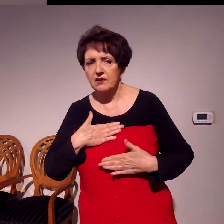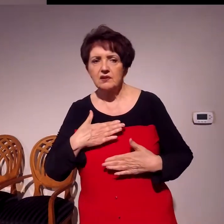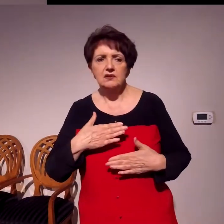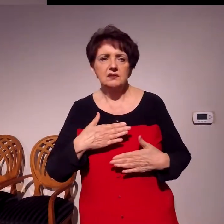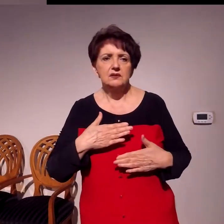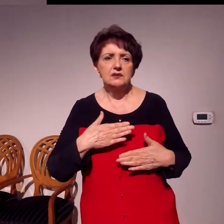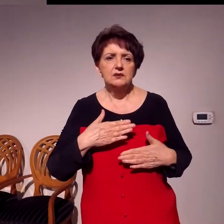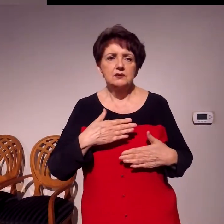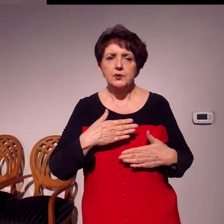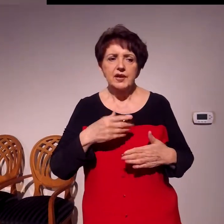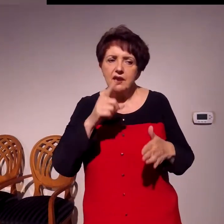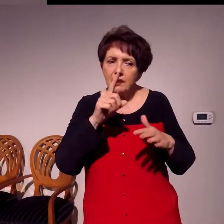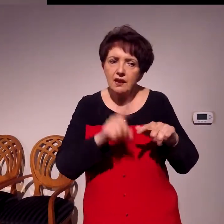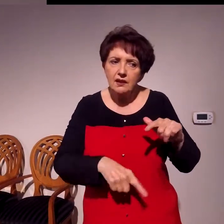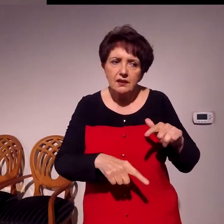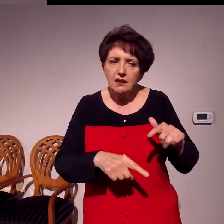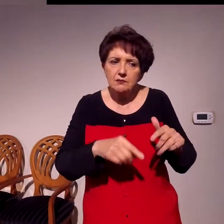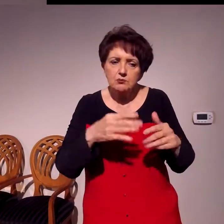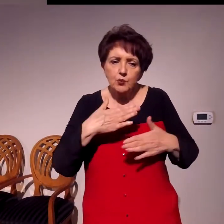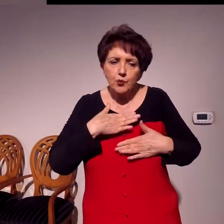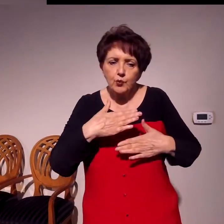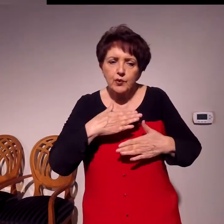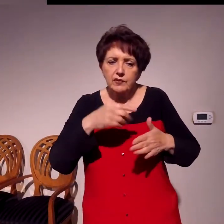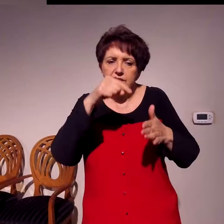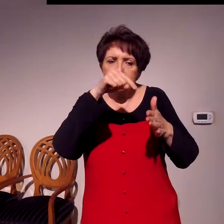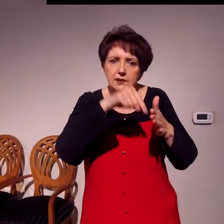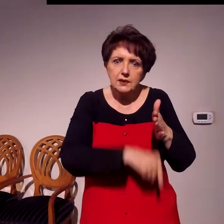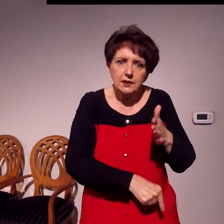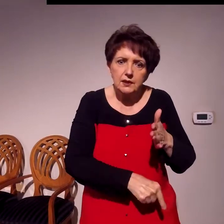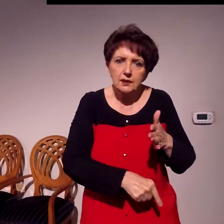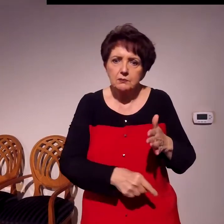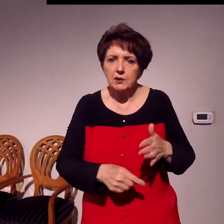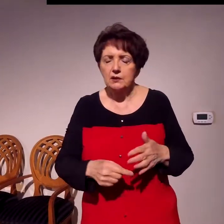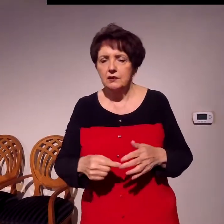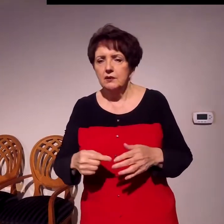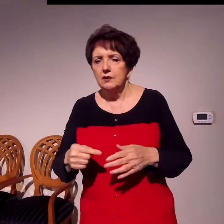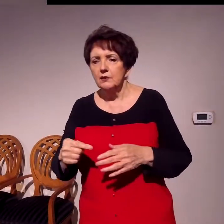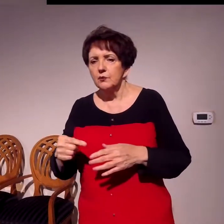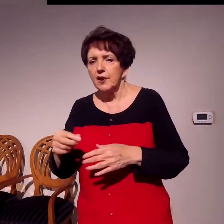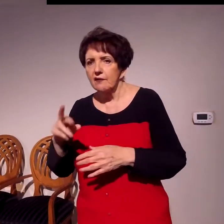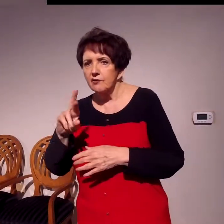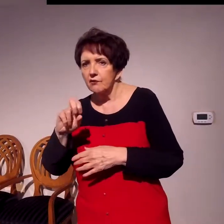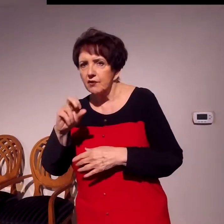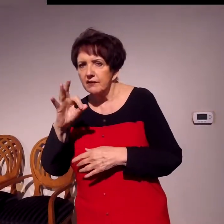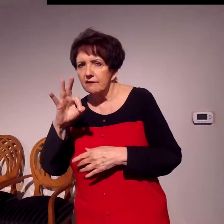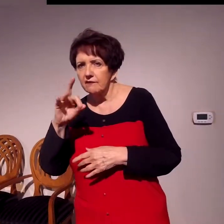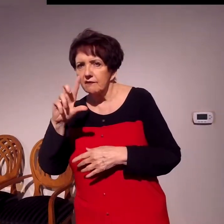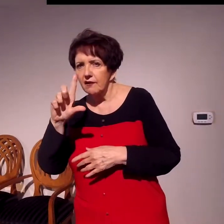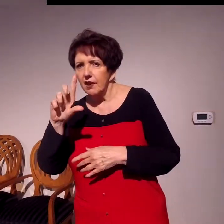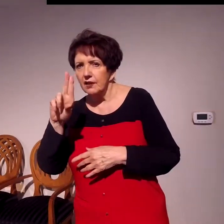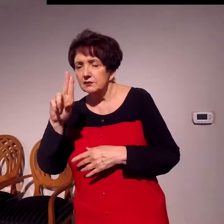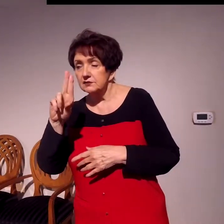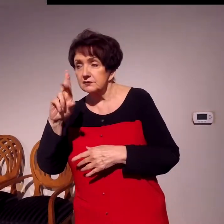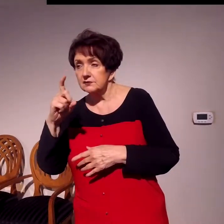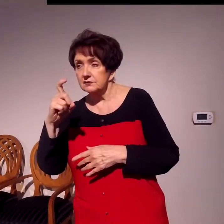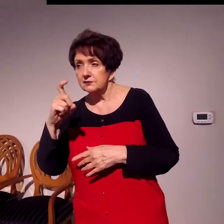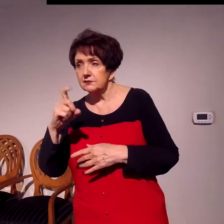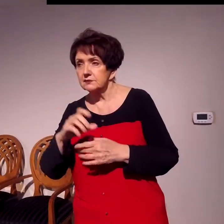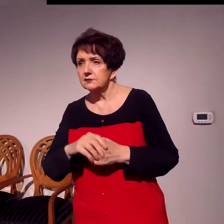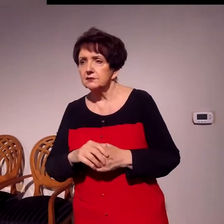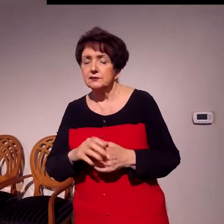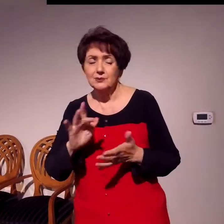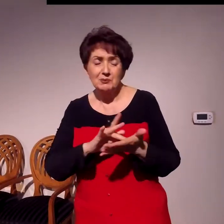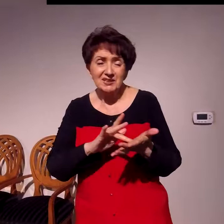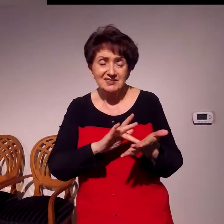We're constantly on the antacid and the reflux and all of that stuff, and the aches